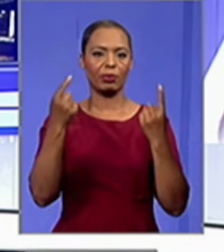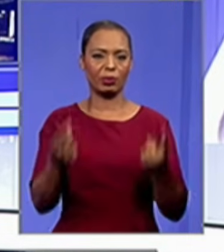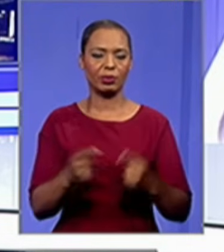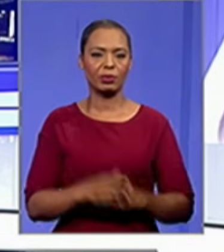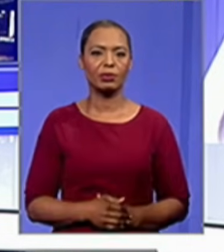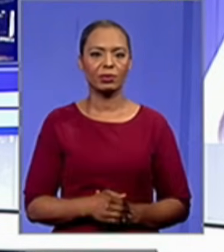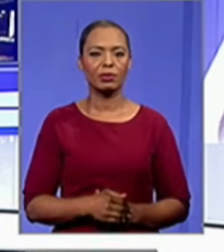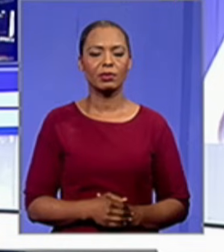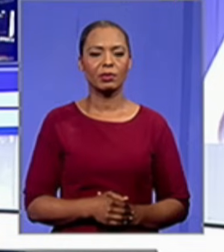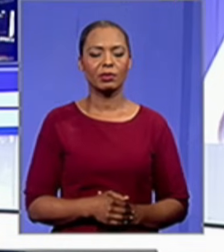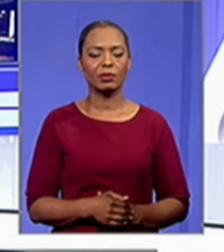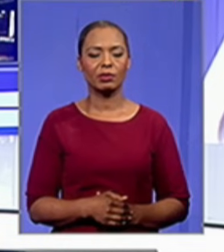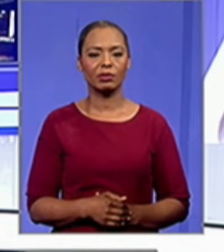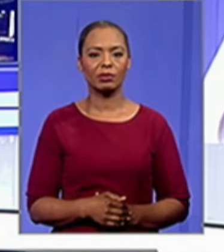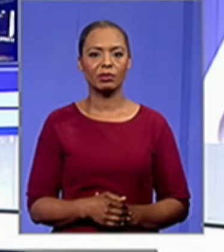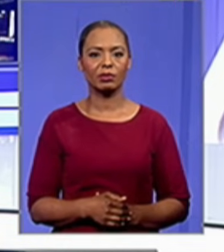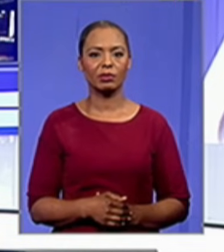se felo